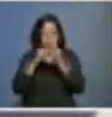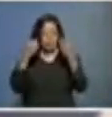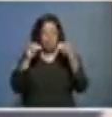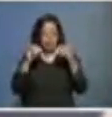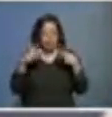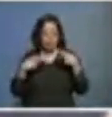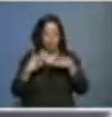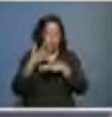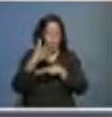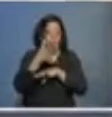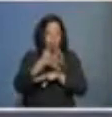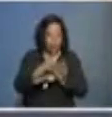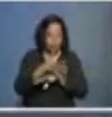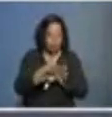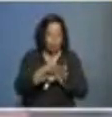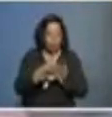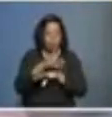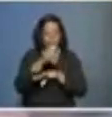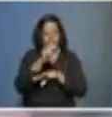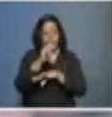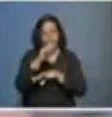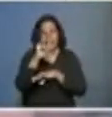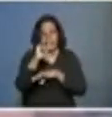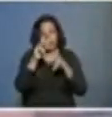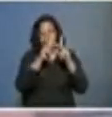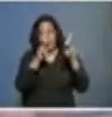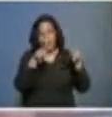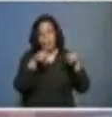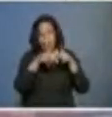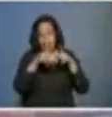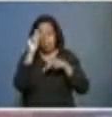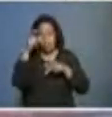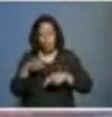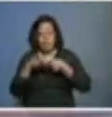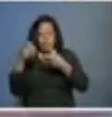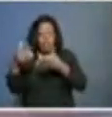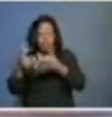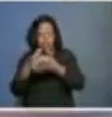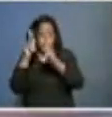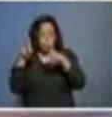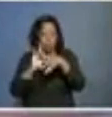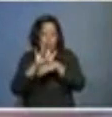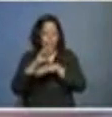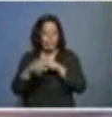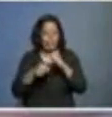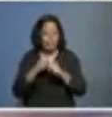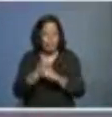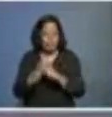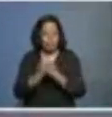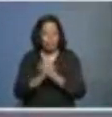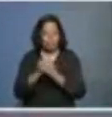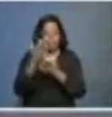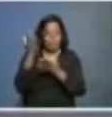become oversaturated with taxi plates after the government began issuing new ones earlier this year. Now, this considering that